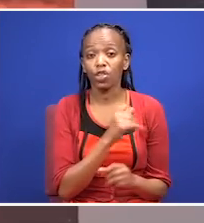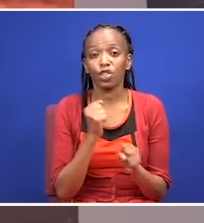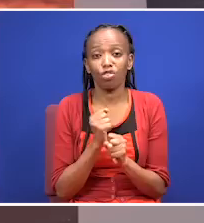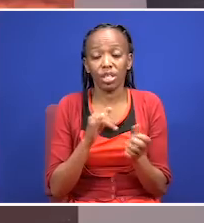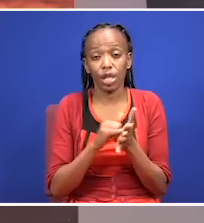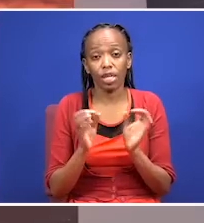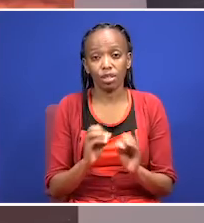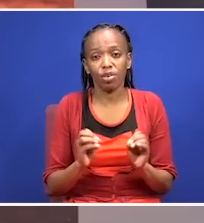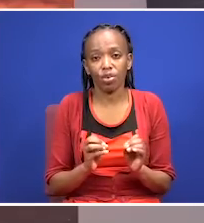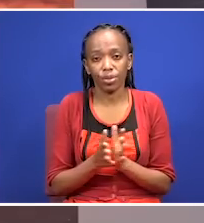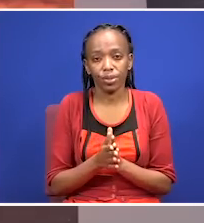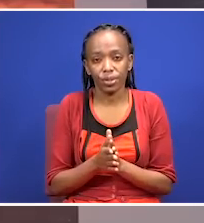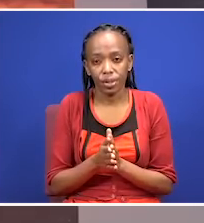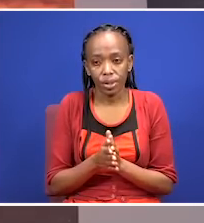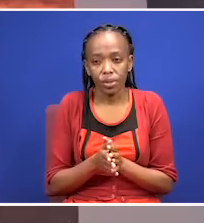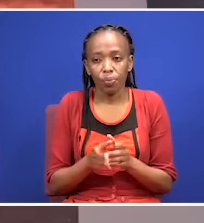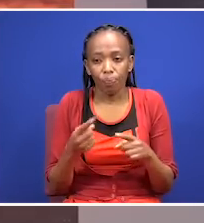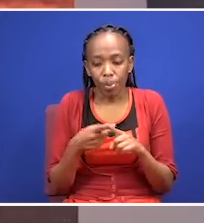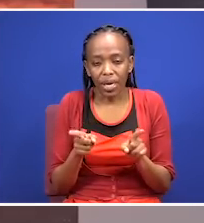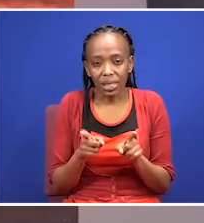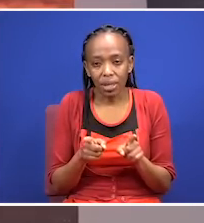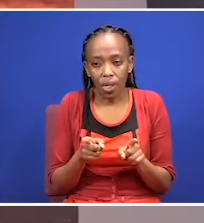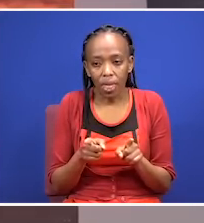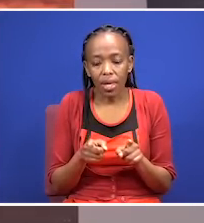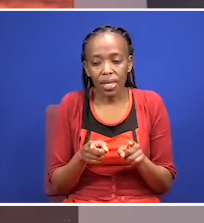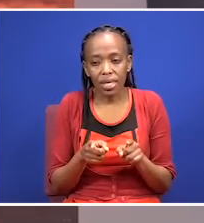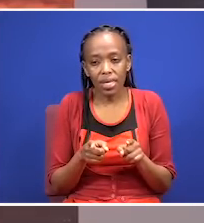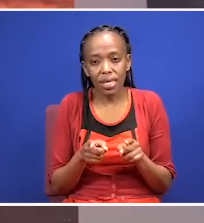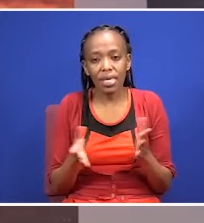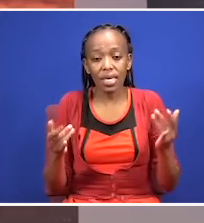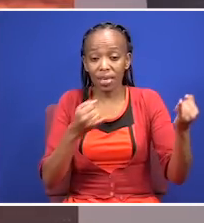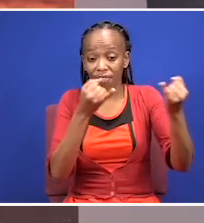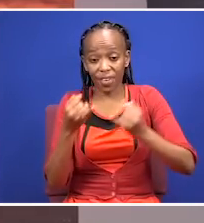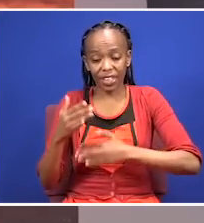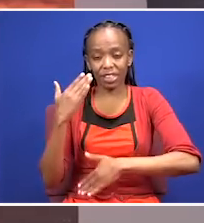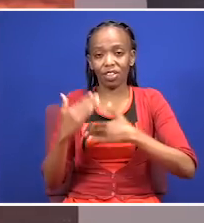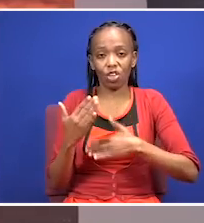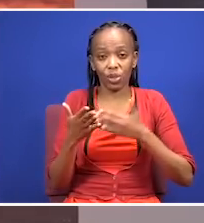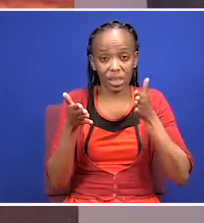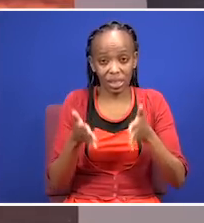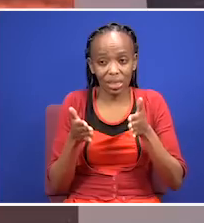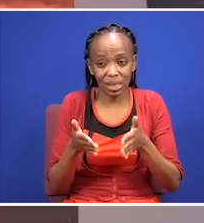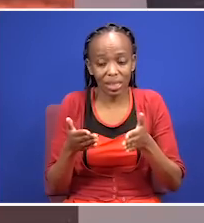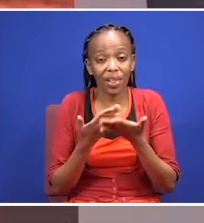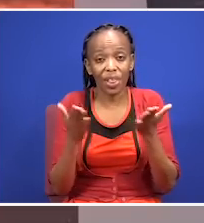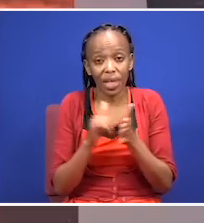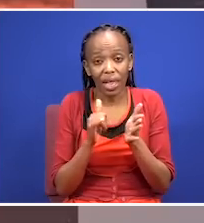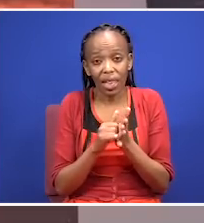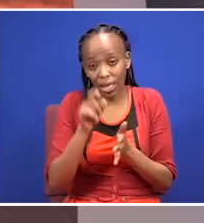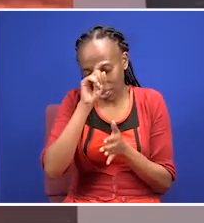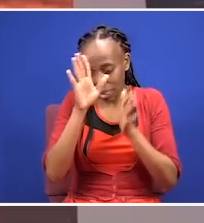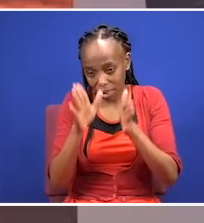that as an indicator to what he had gone through rather he invites them close to him this is a thing that an